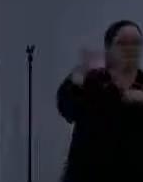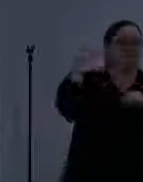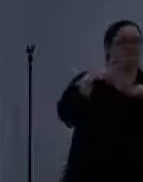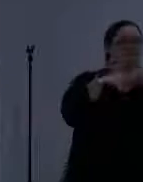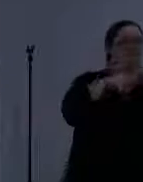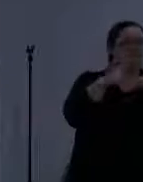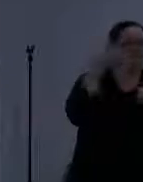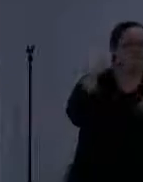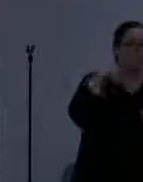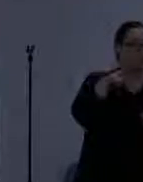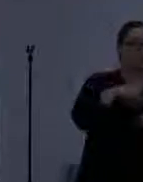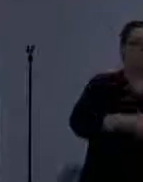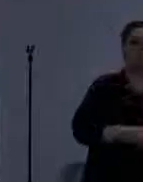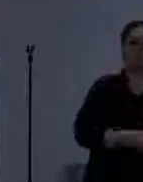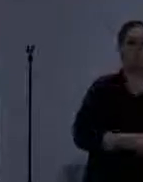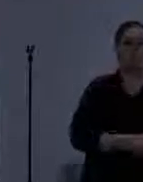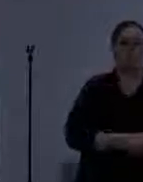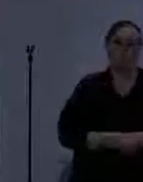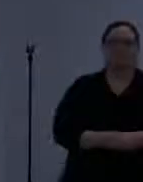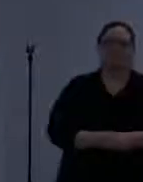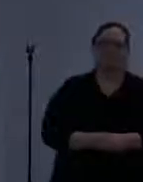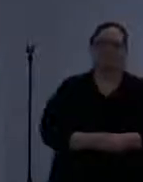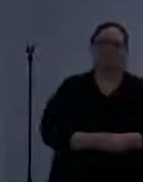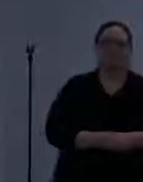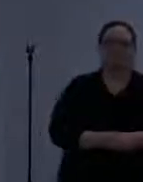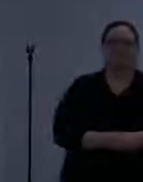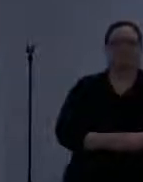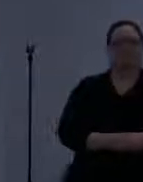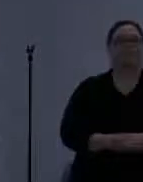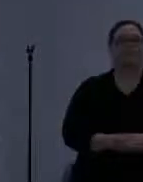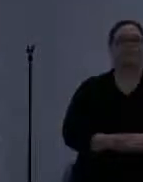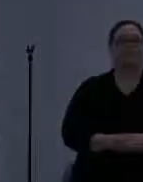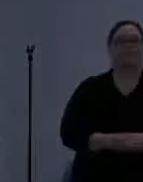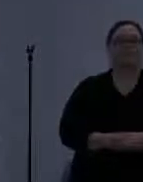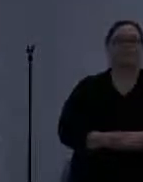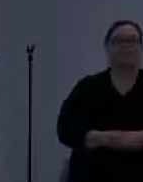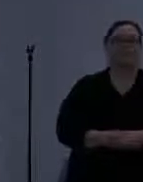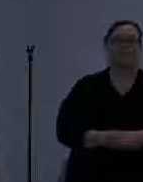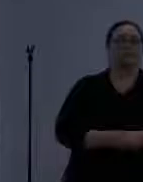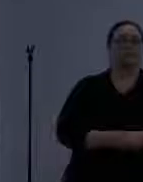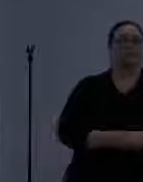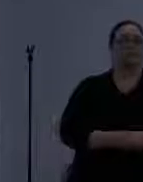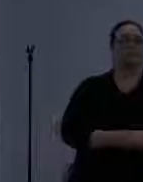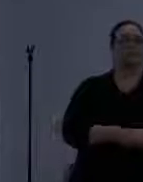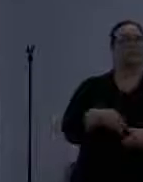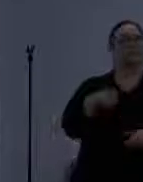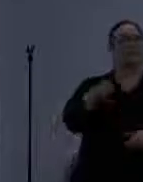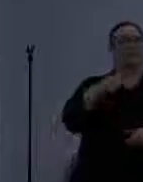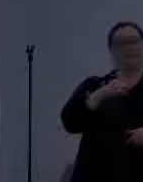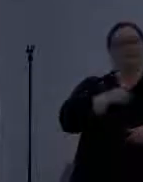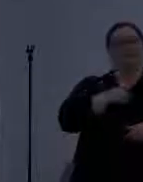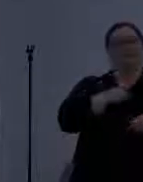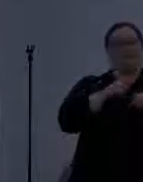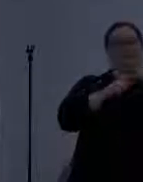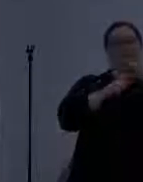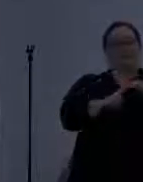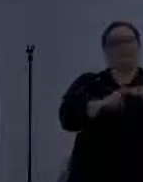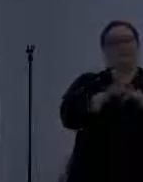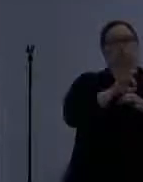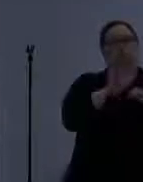My query is not so much about the person with a disability being able